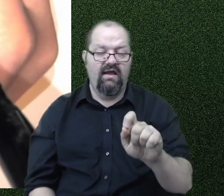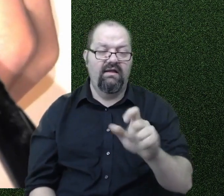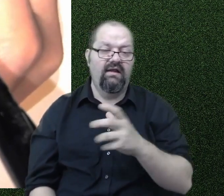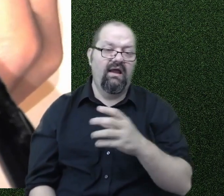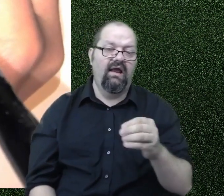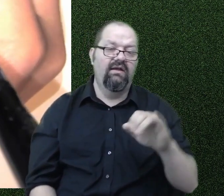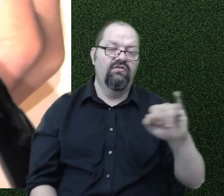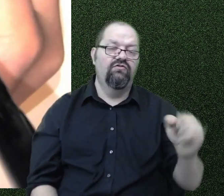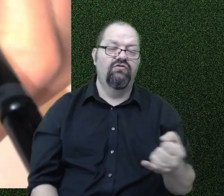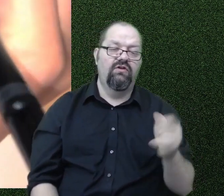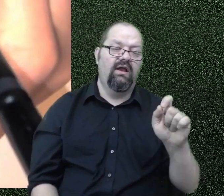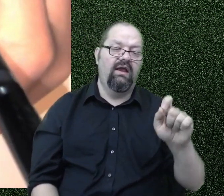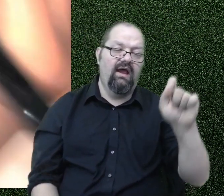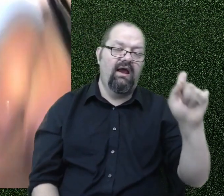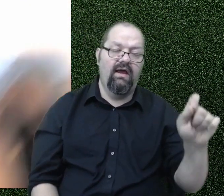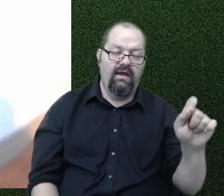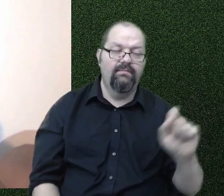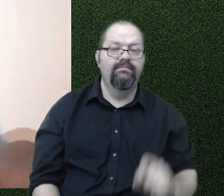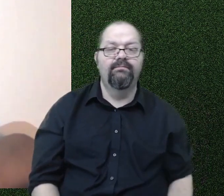and j hat.